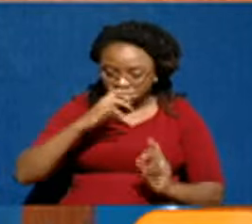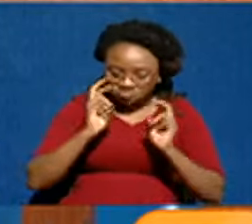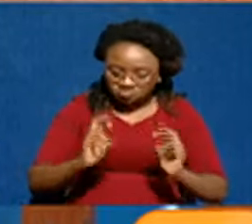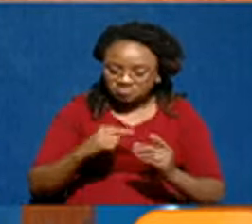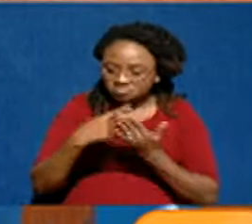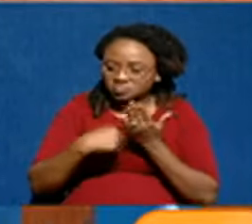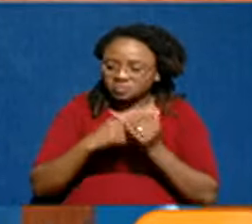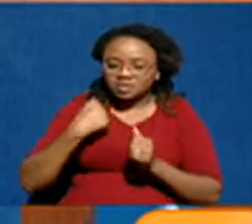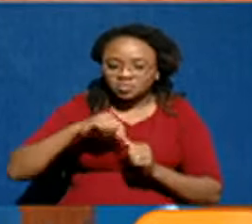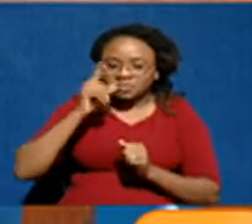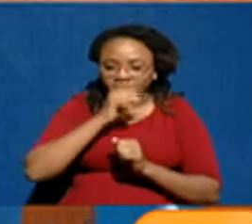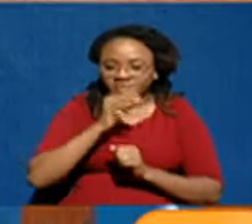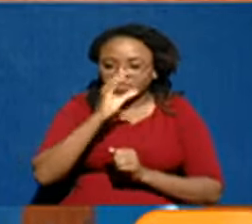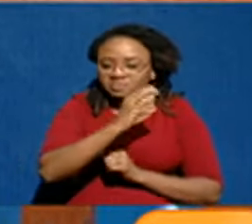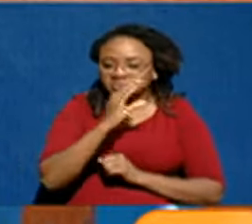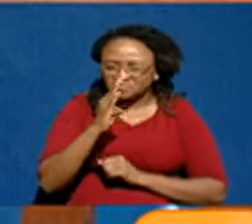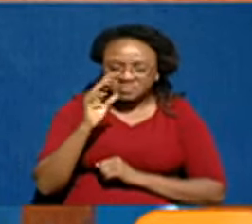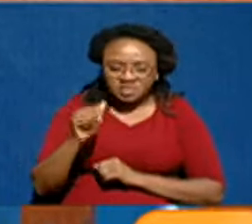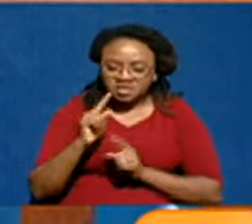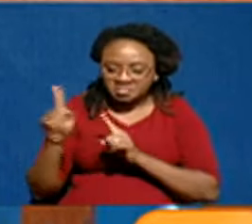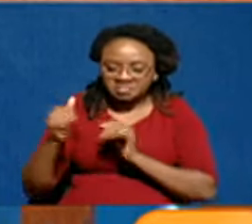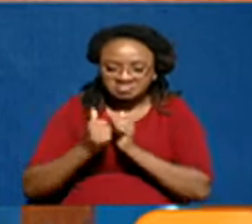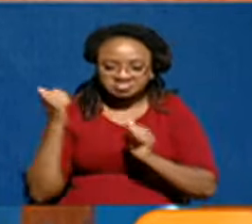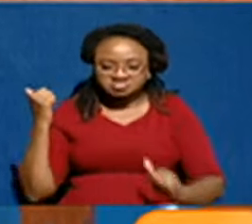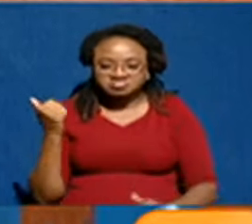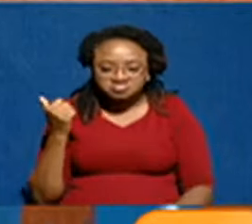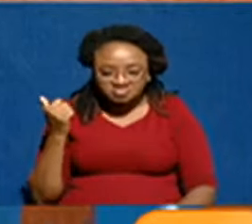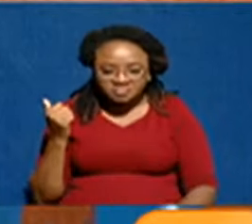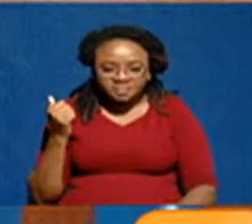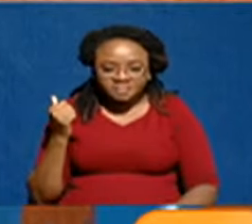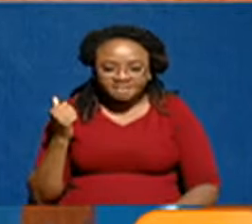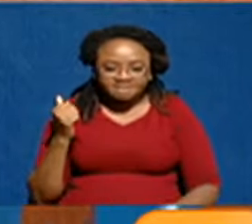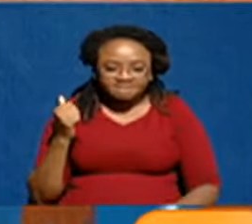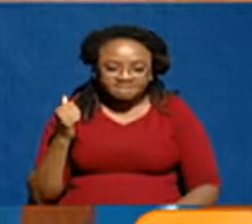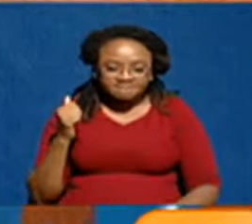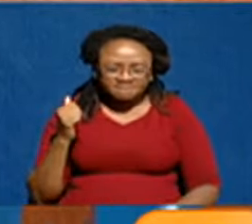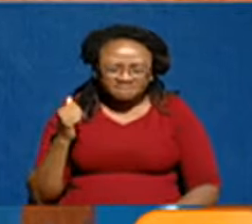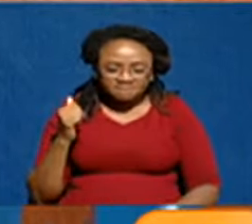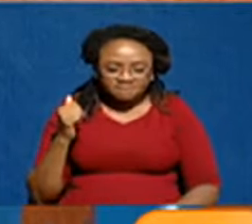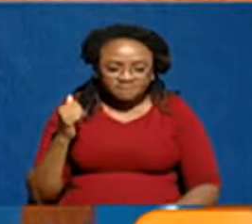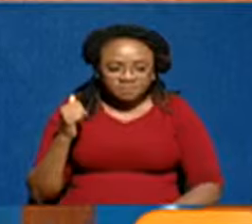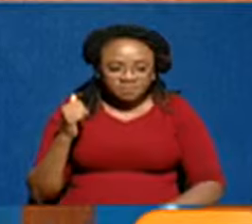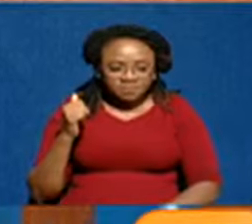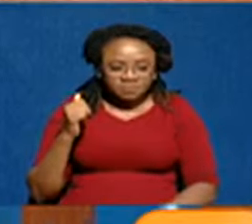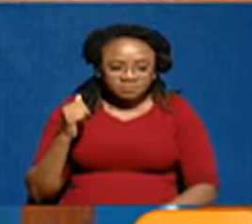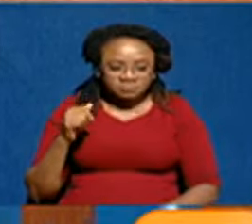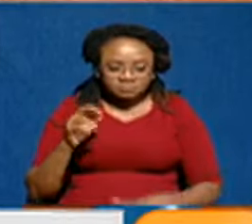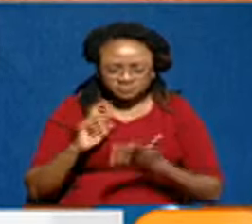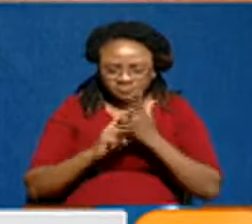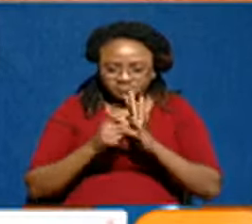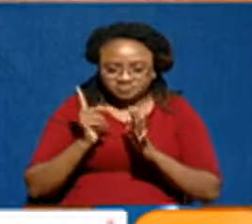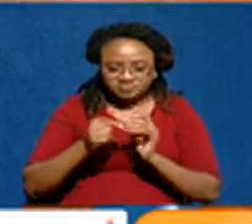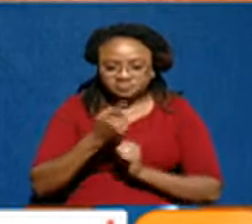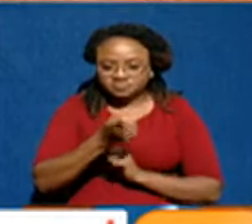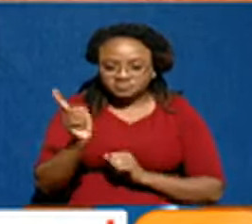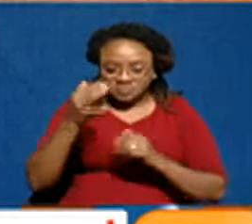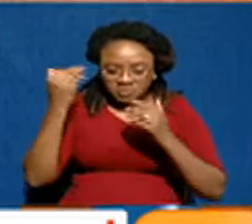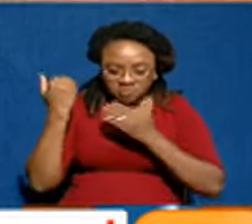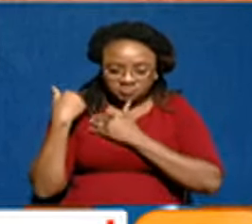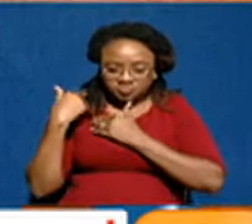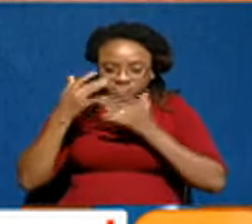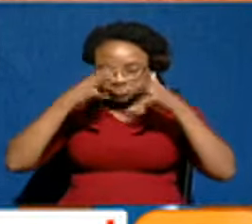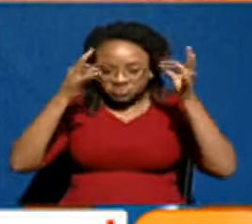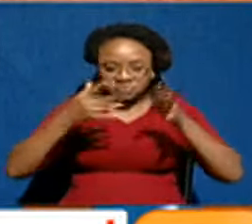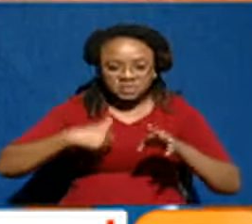and conclude the CBA. They declined. And so they are the ones to actually determine when we are supposed to go back to work,